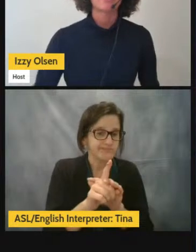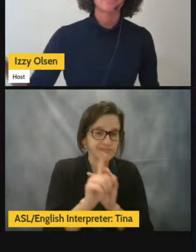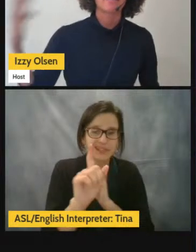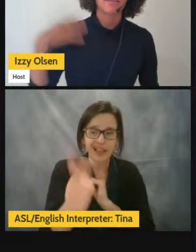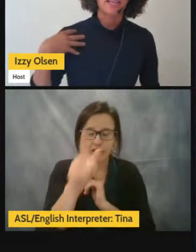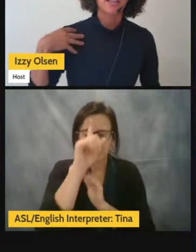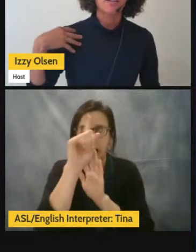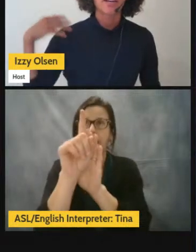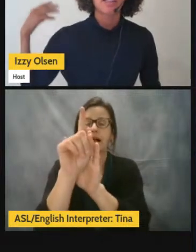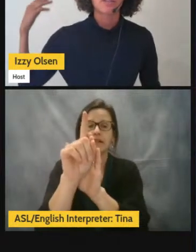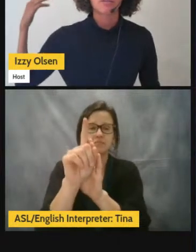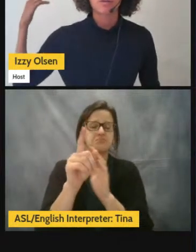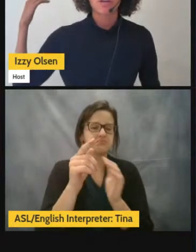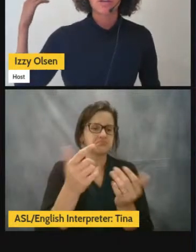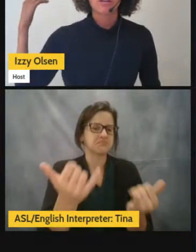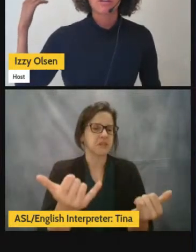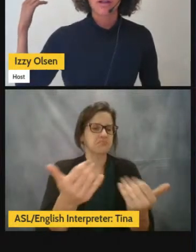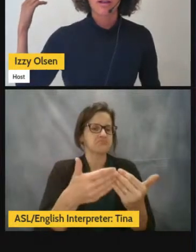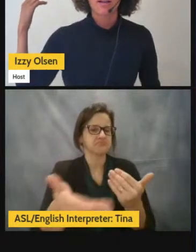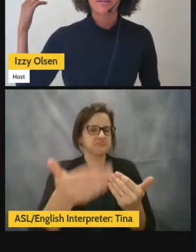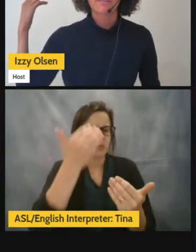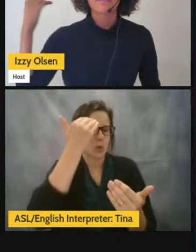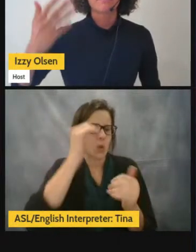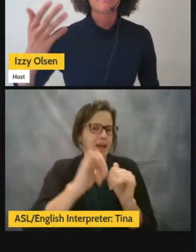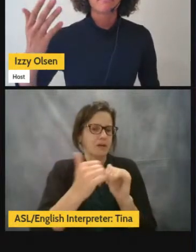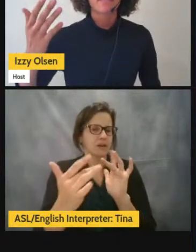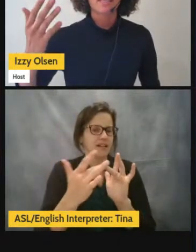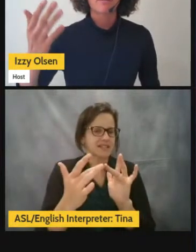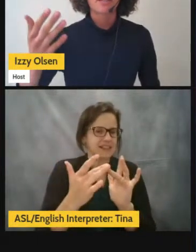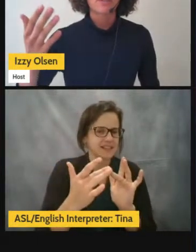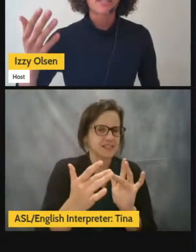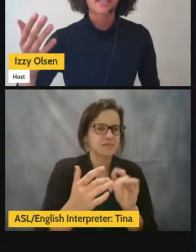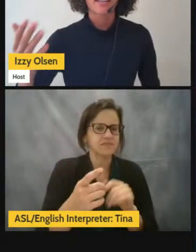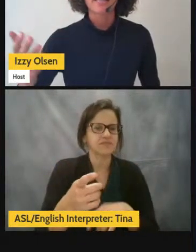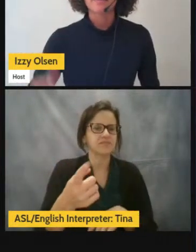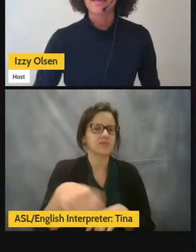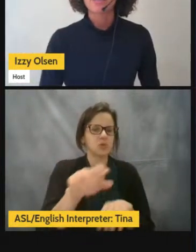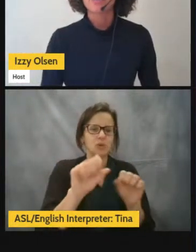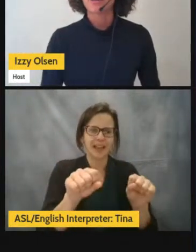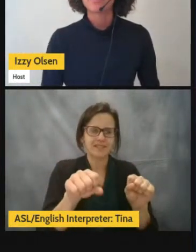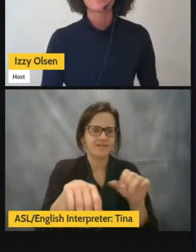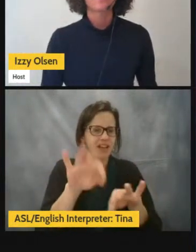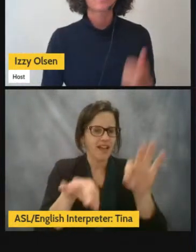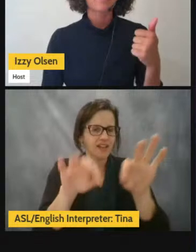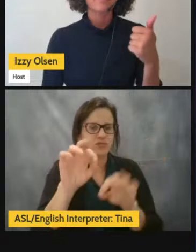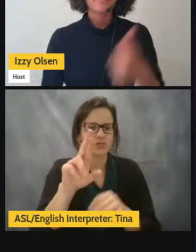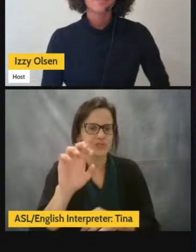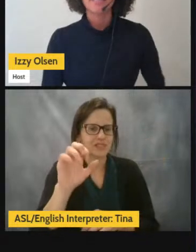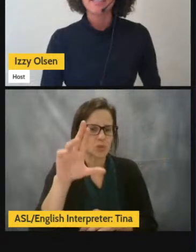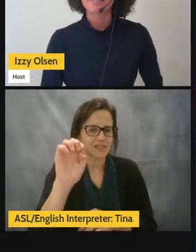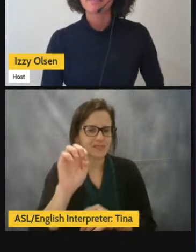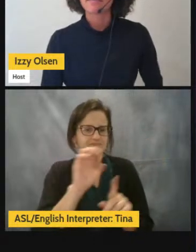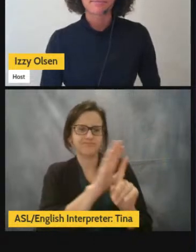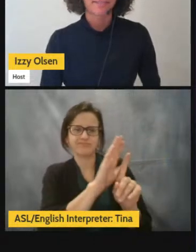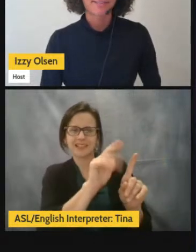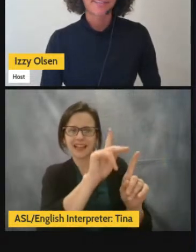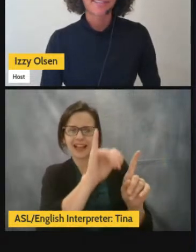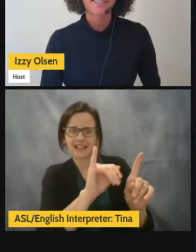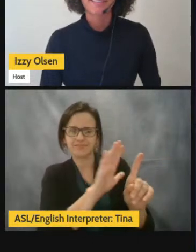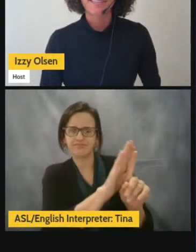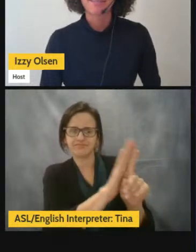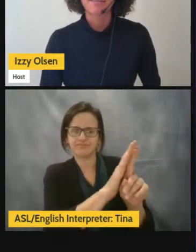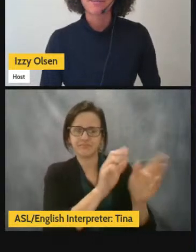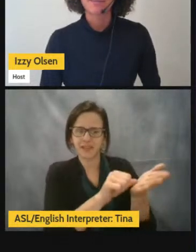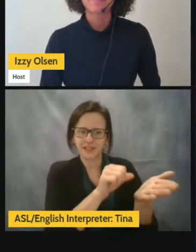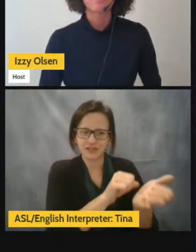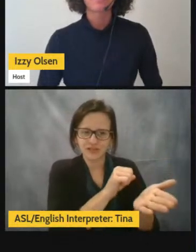to contact me. You know how to see the resources on Kelly's page. So yes, I think that's